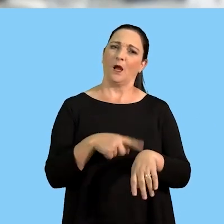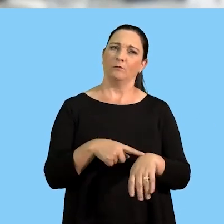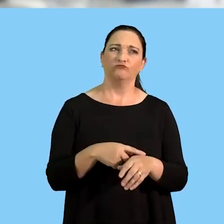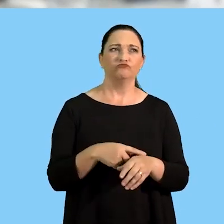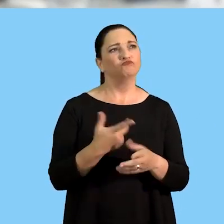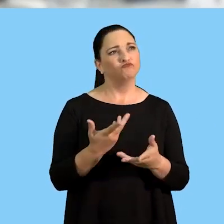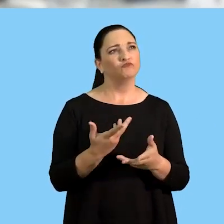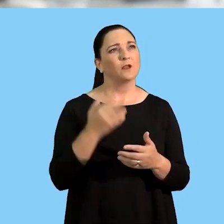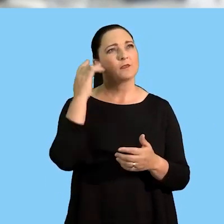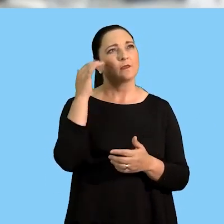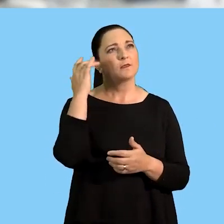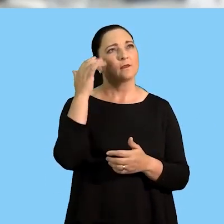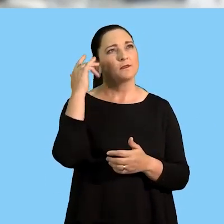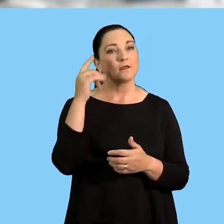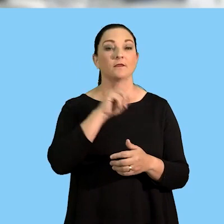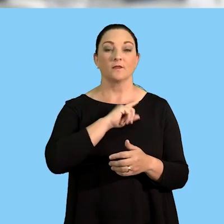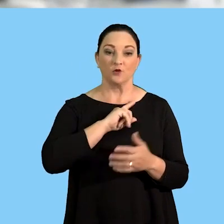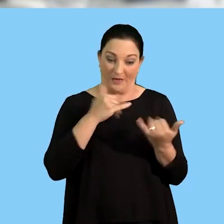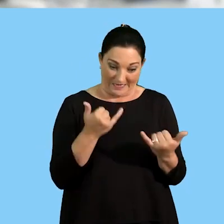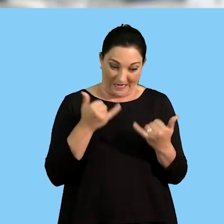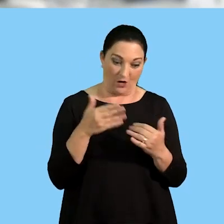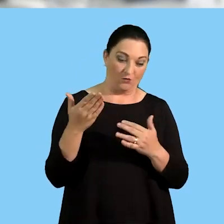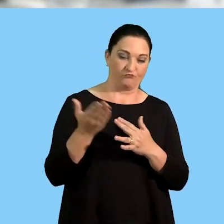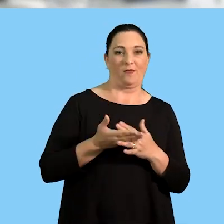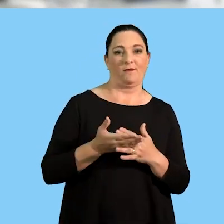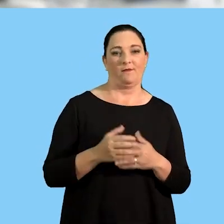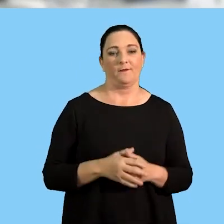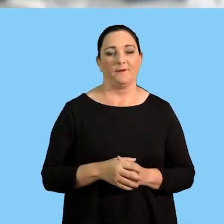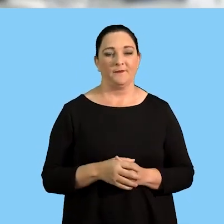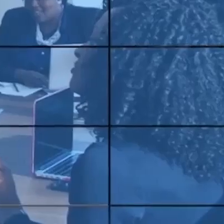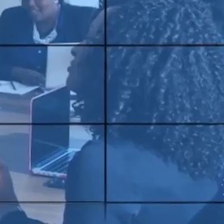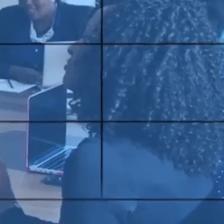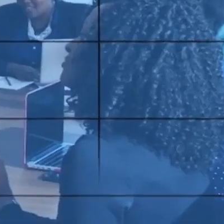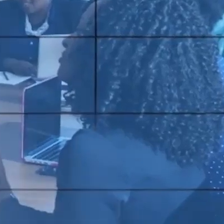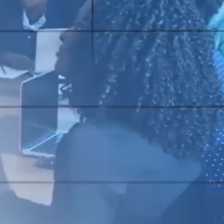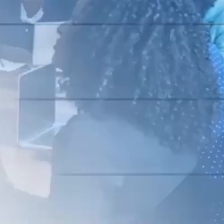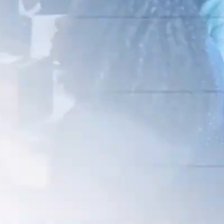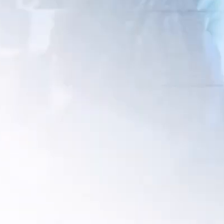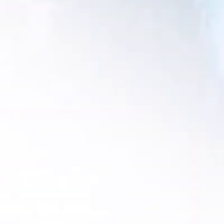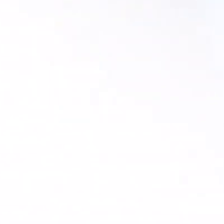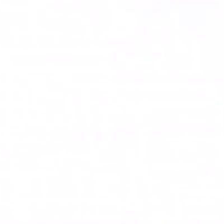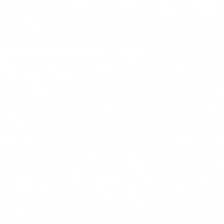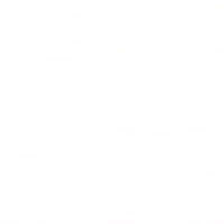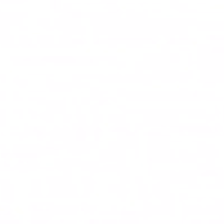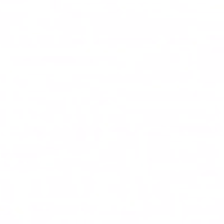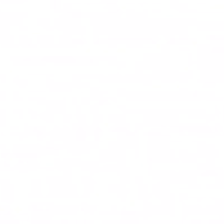few seconds to think about it while we are going to an ad break.